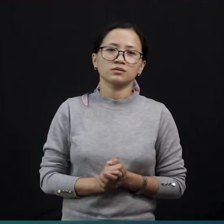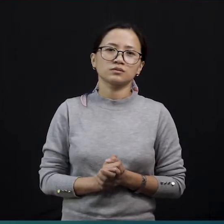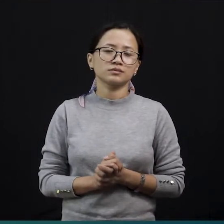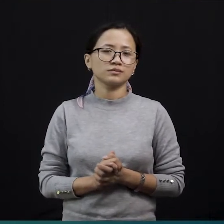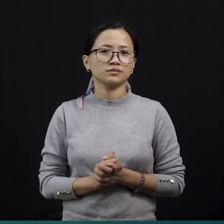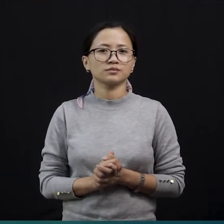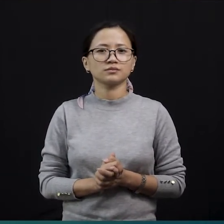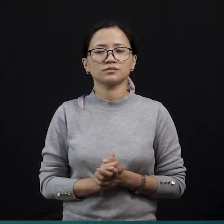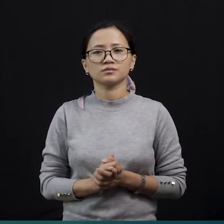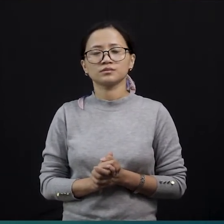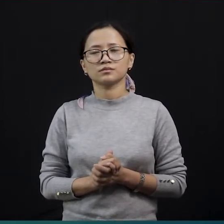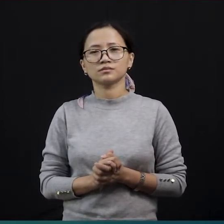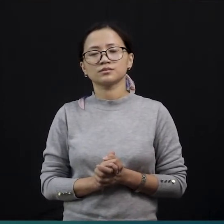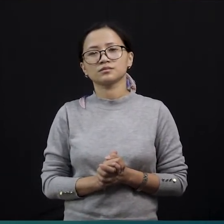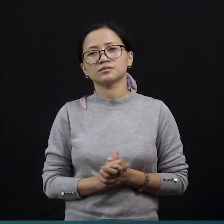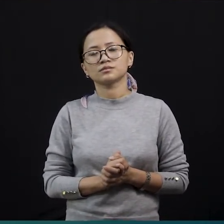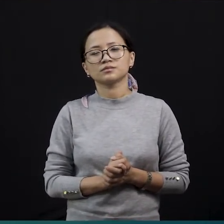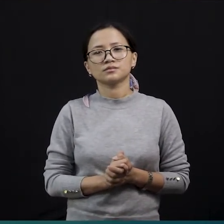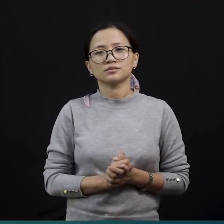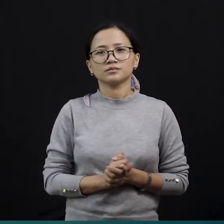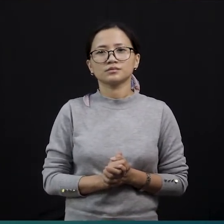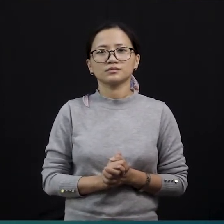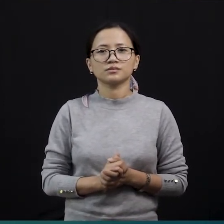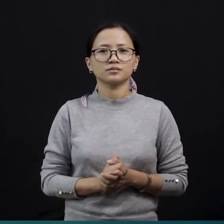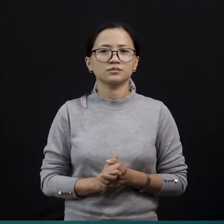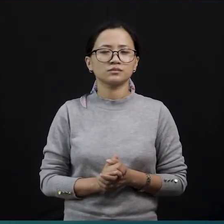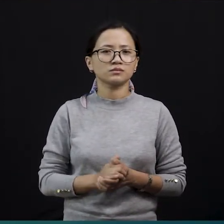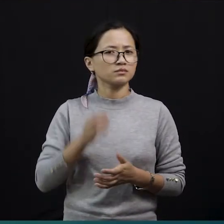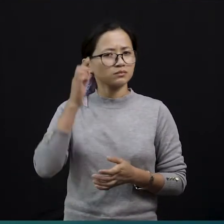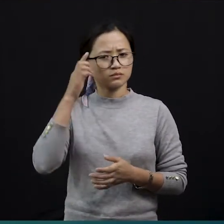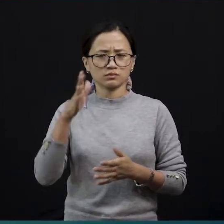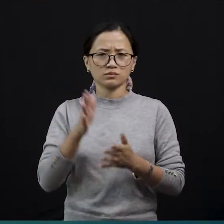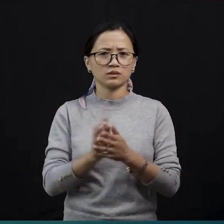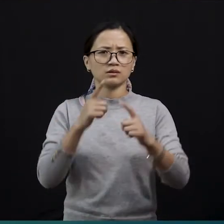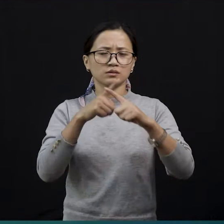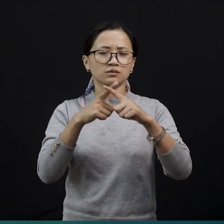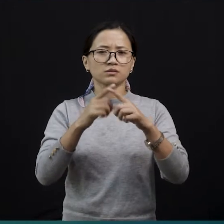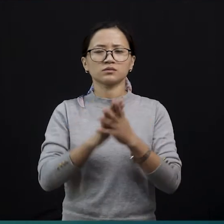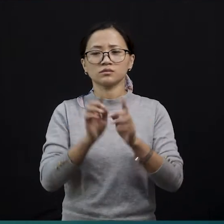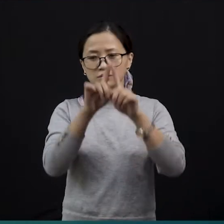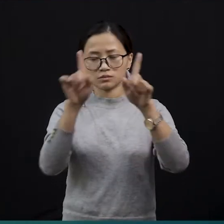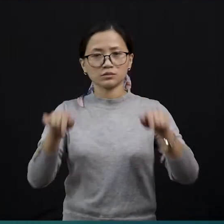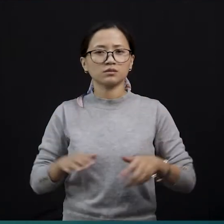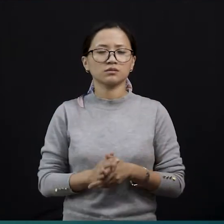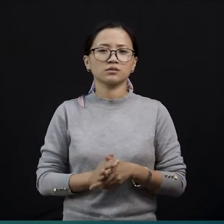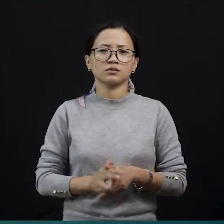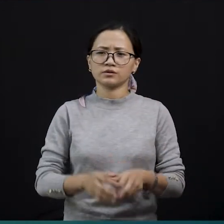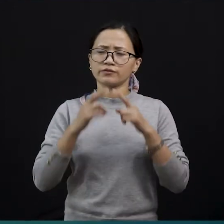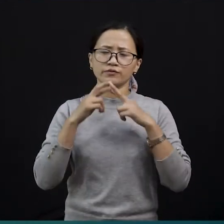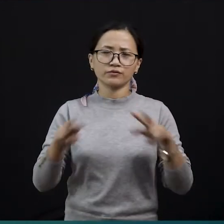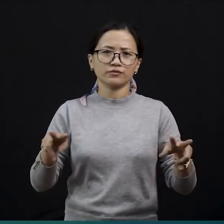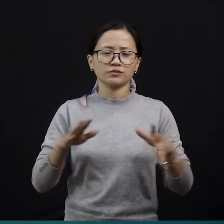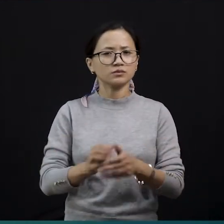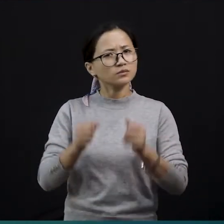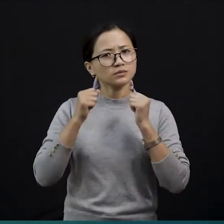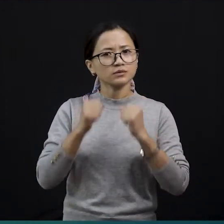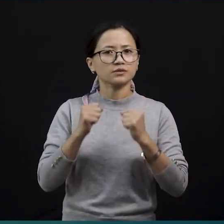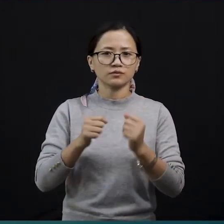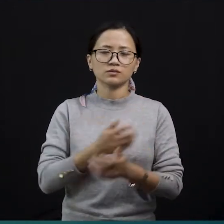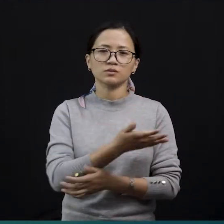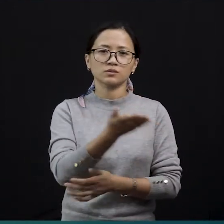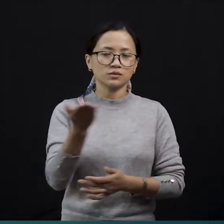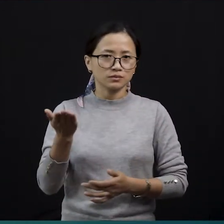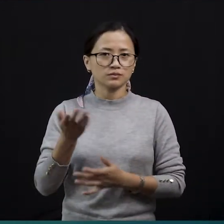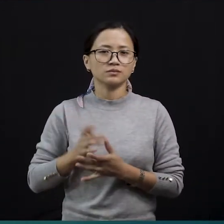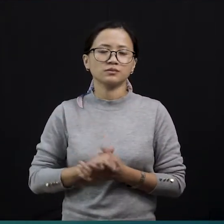in multiplication table, right? If you don't know multiplication table, then it will be very, very difficult for